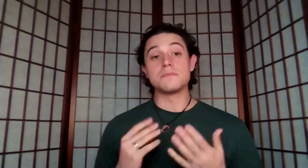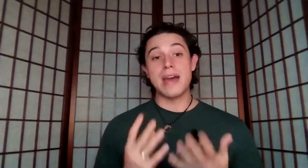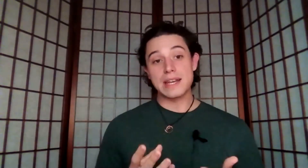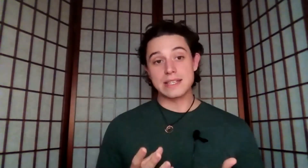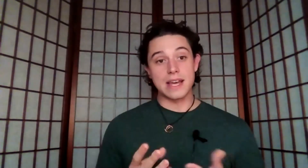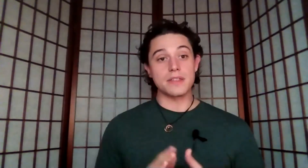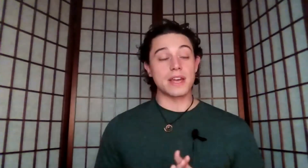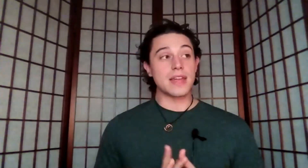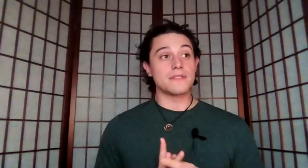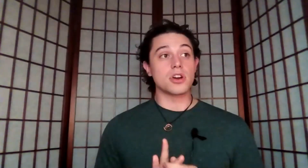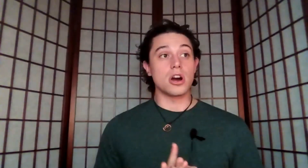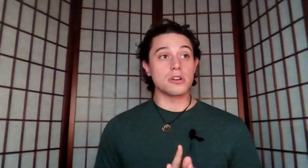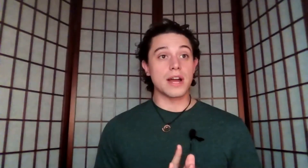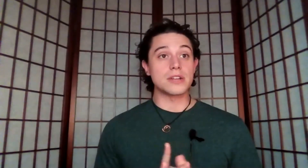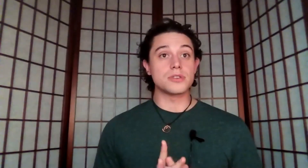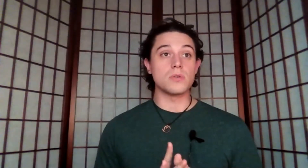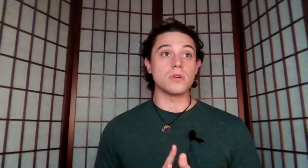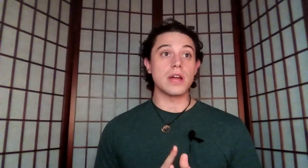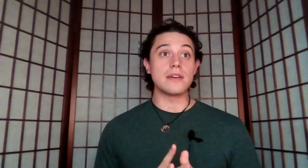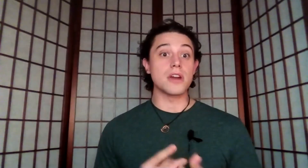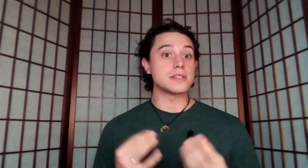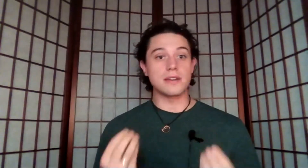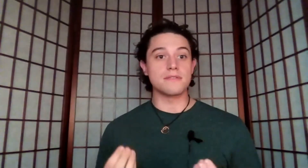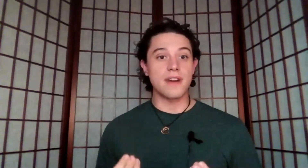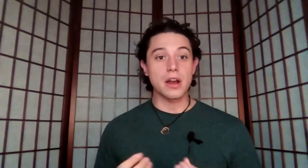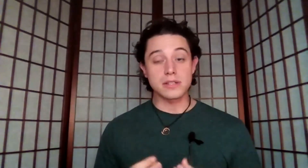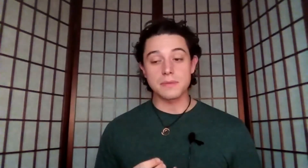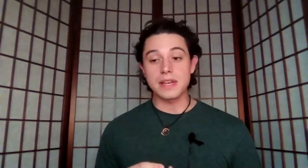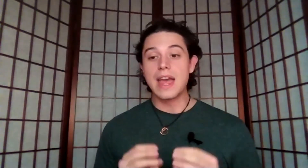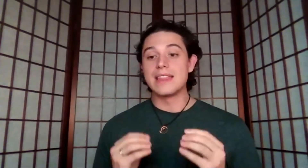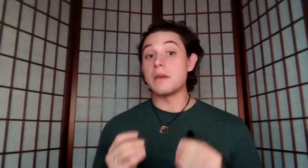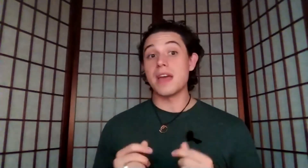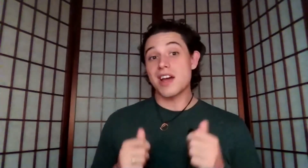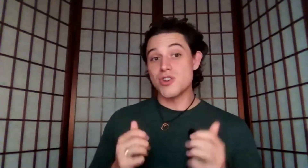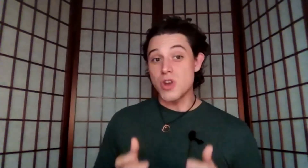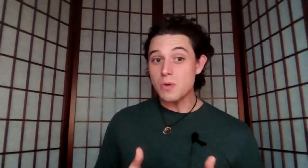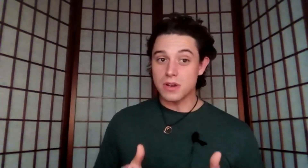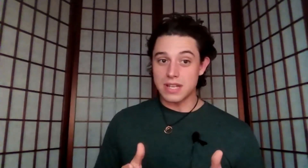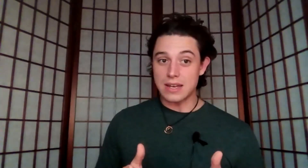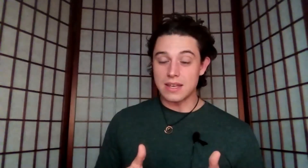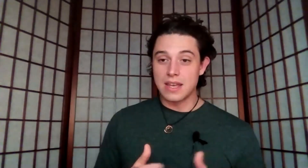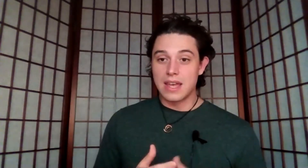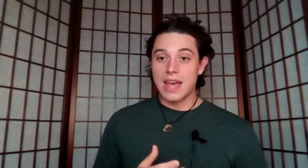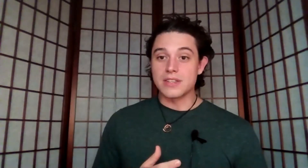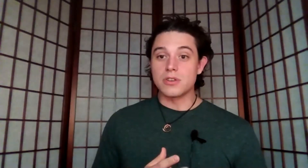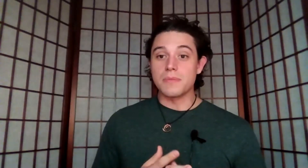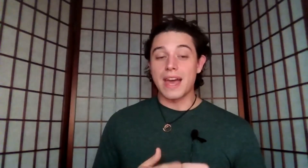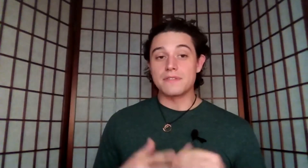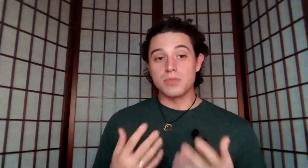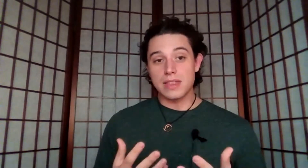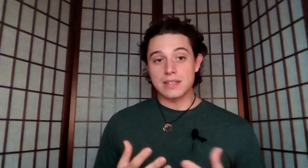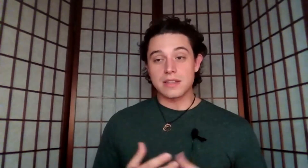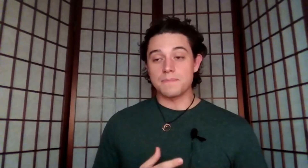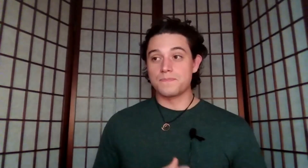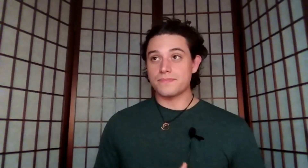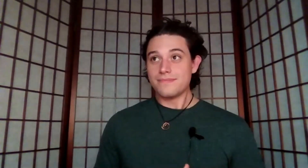A traumatic death like that of a car crash or a very sudden fire or something, they may not know they're dead, and so you may have